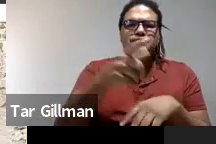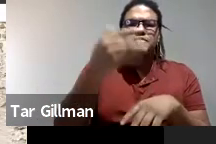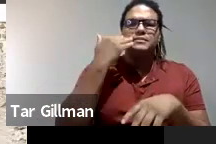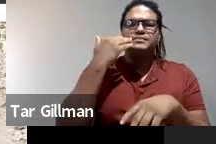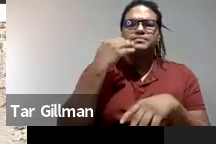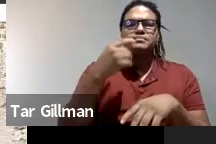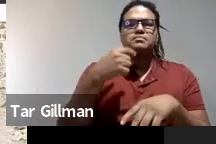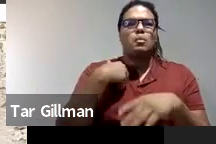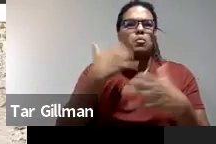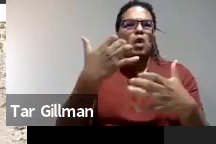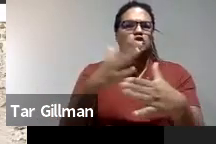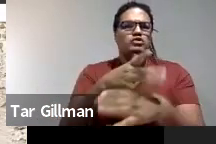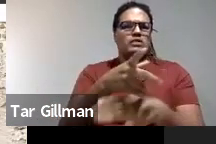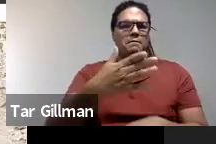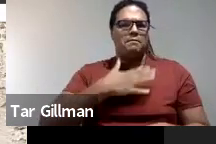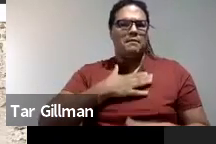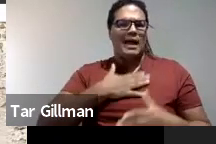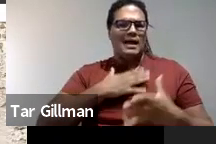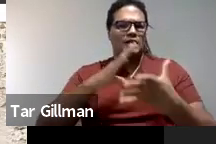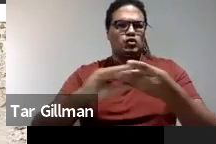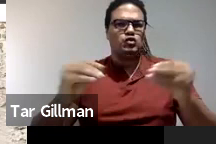improve our community.